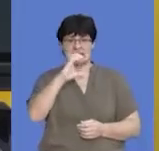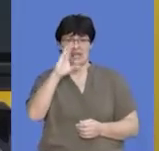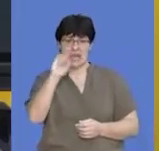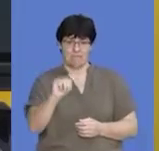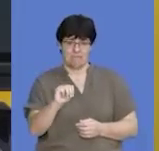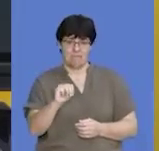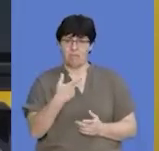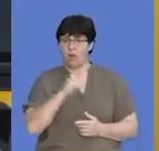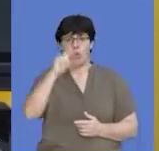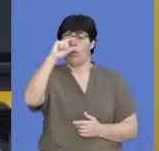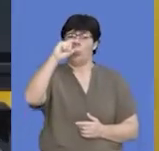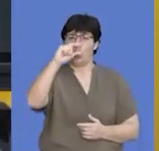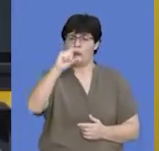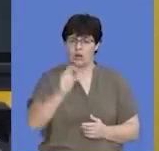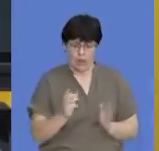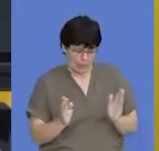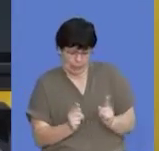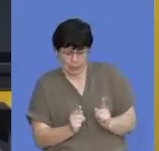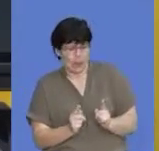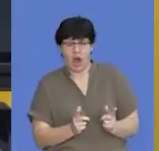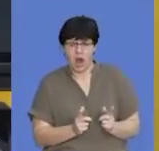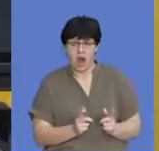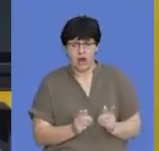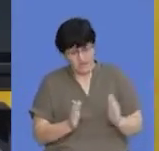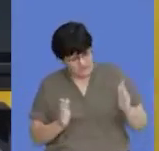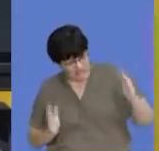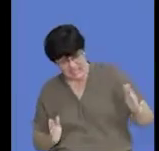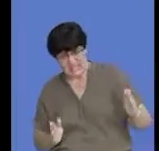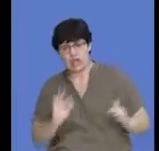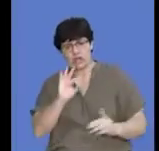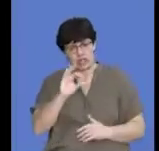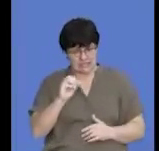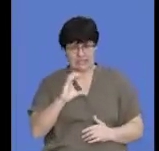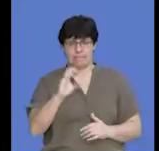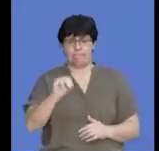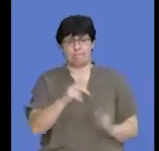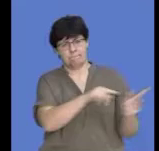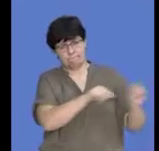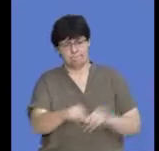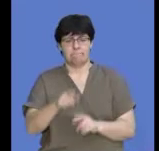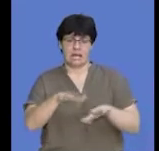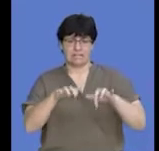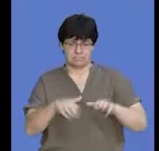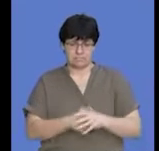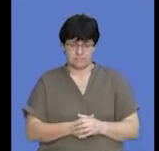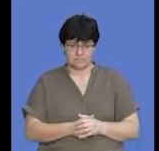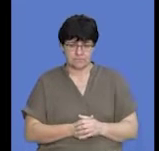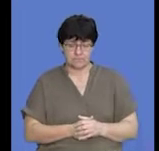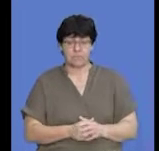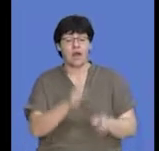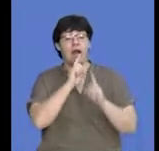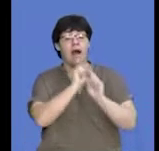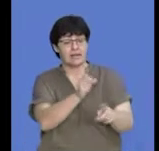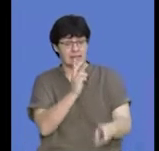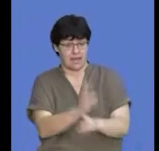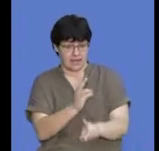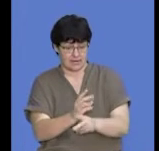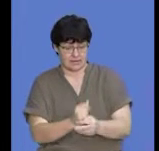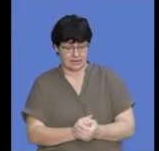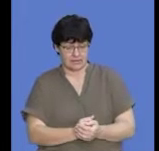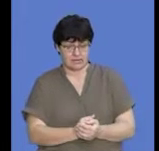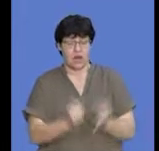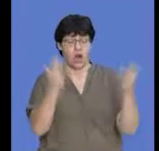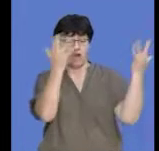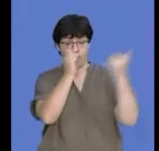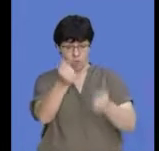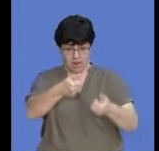ruler, not the small ones you've eaten up. So, looking at it, the answer again, my